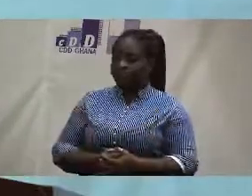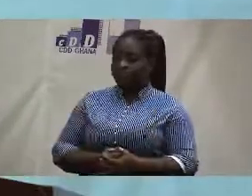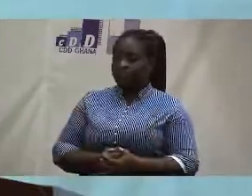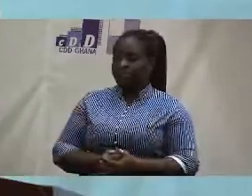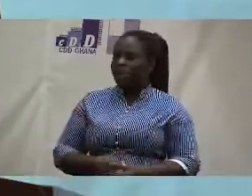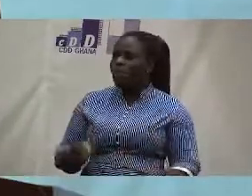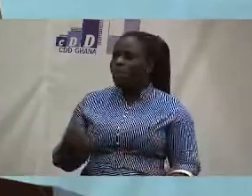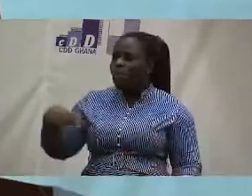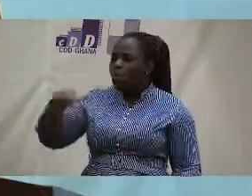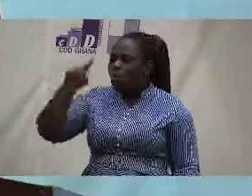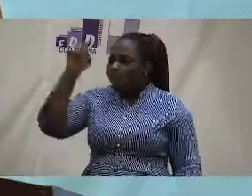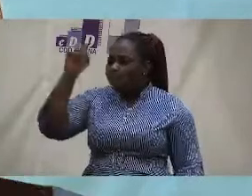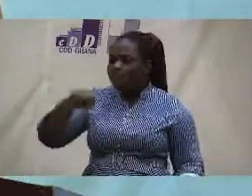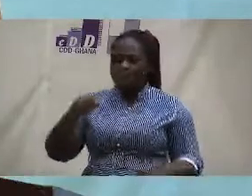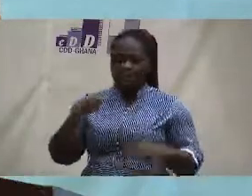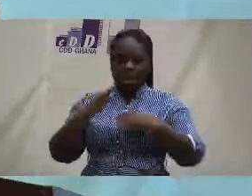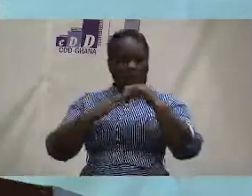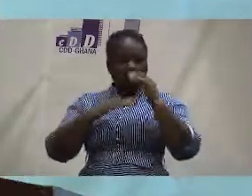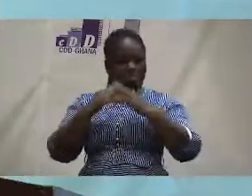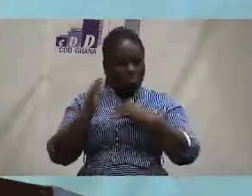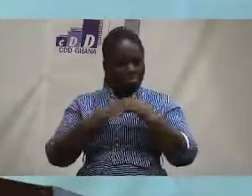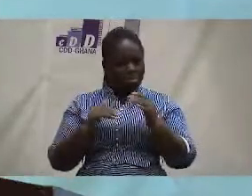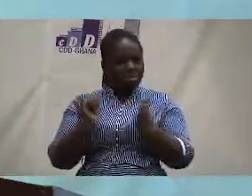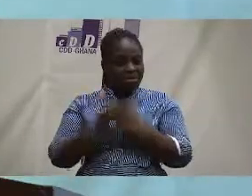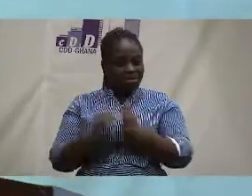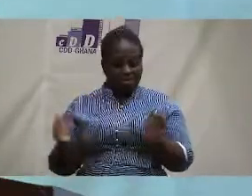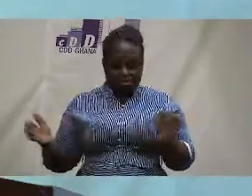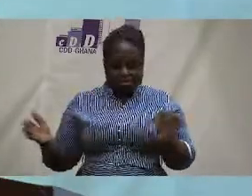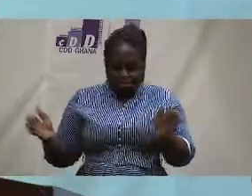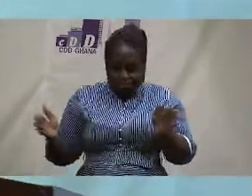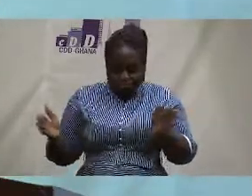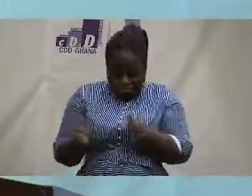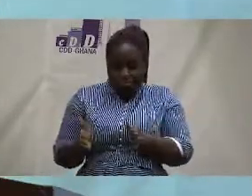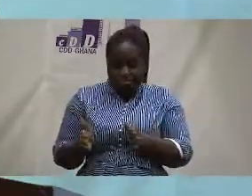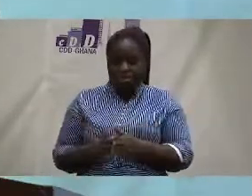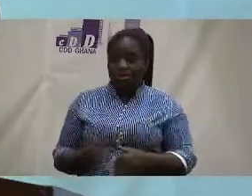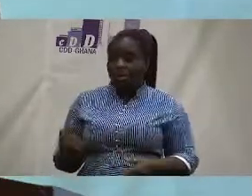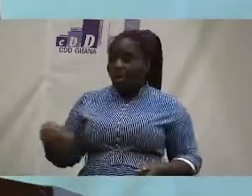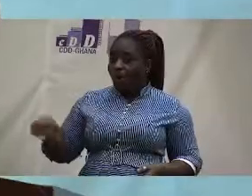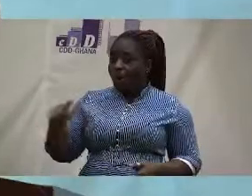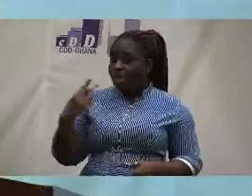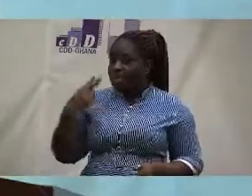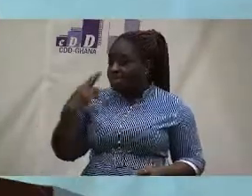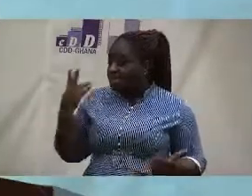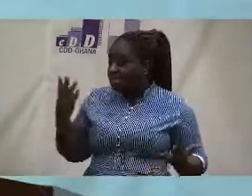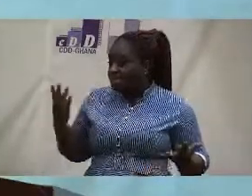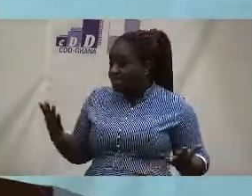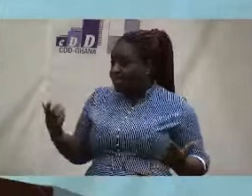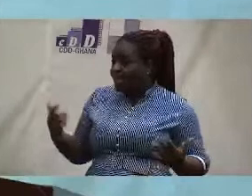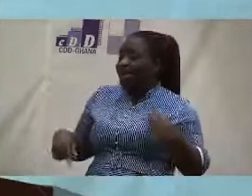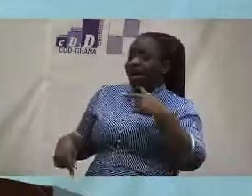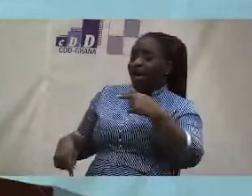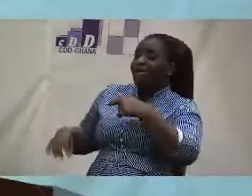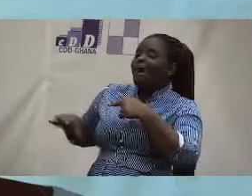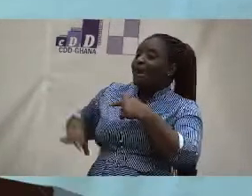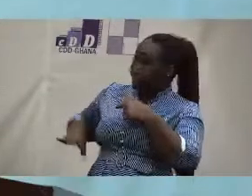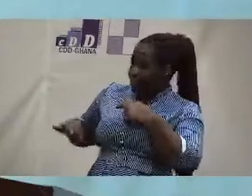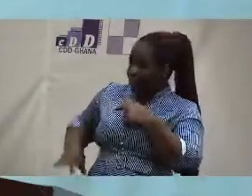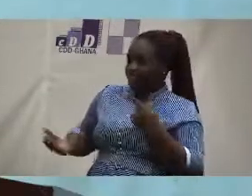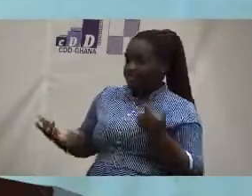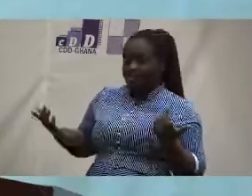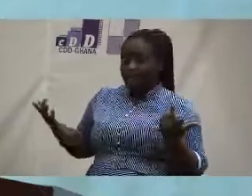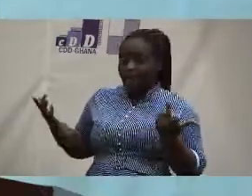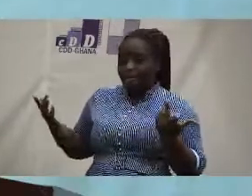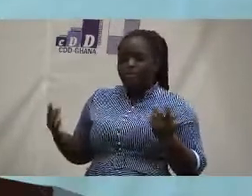And we must build this intergenerational gap between us, which we are already seeing and which I am a beneficiary